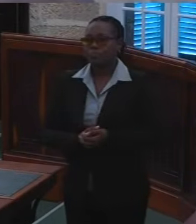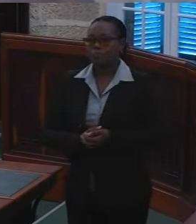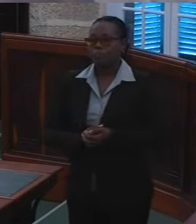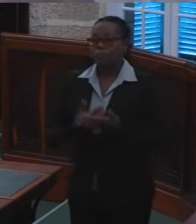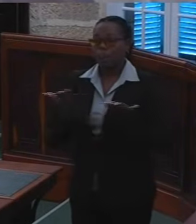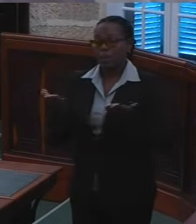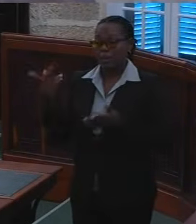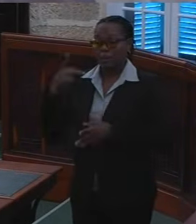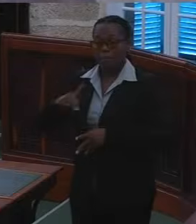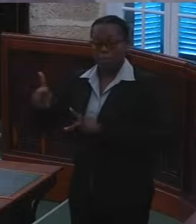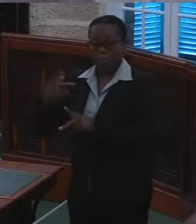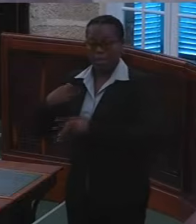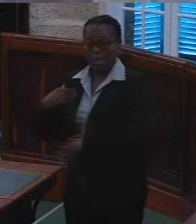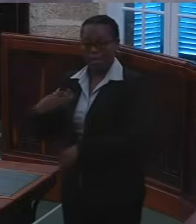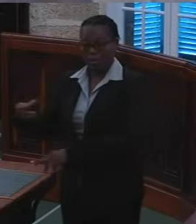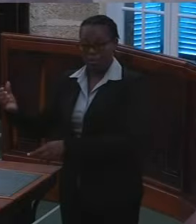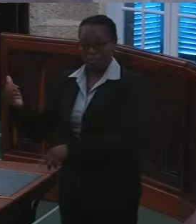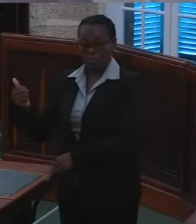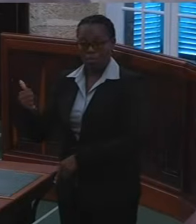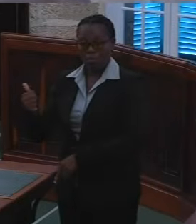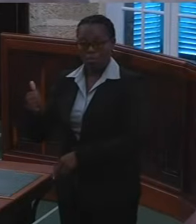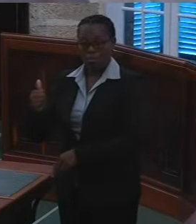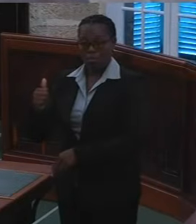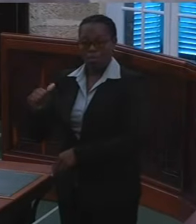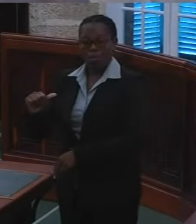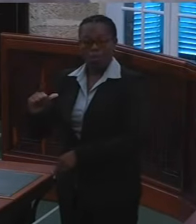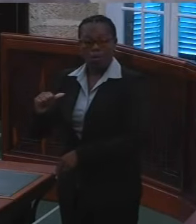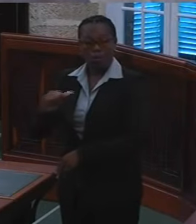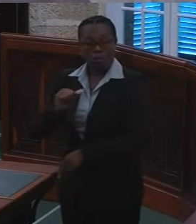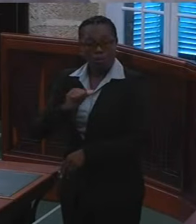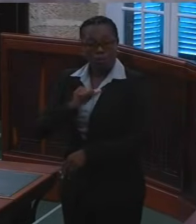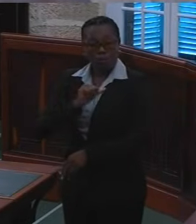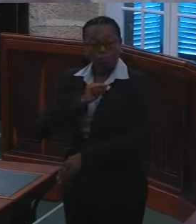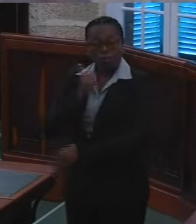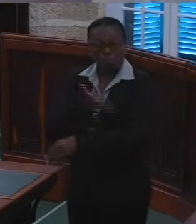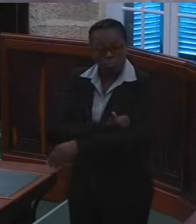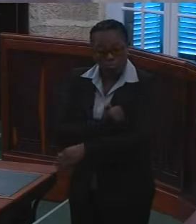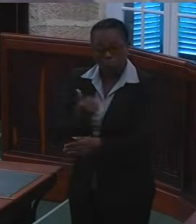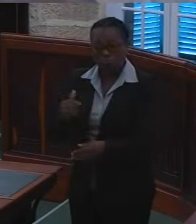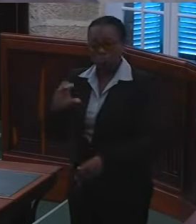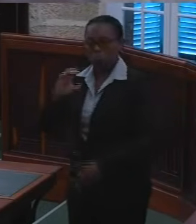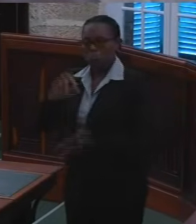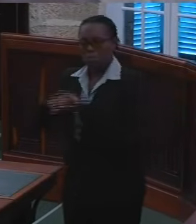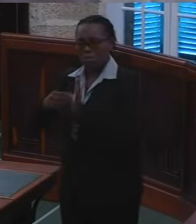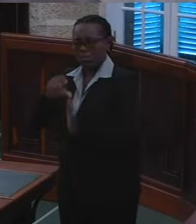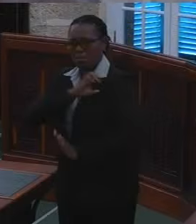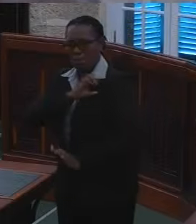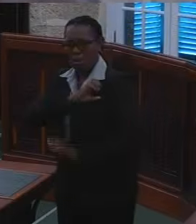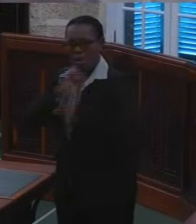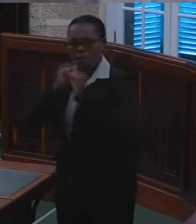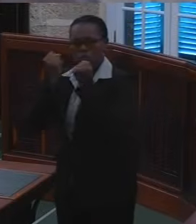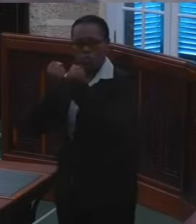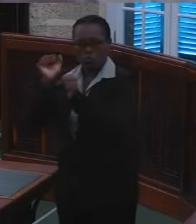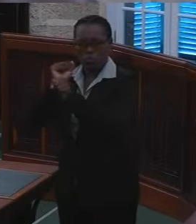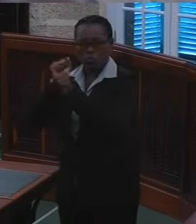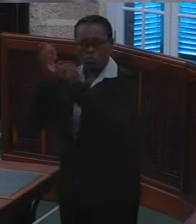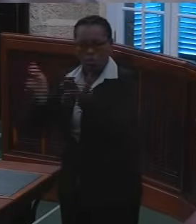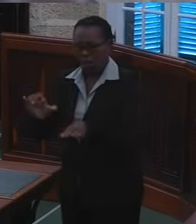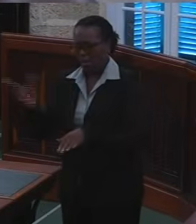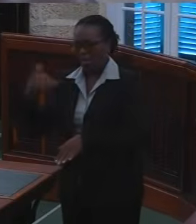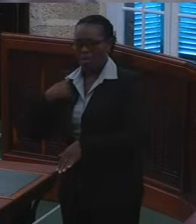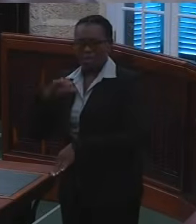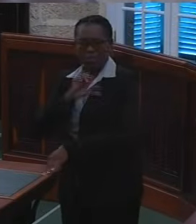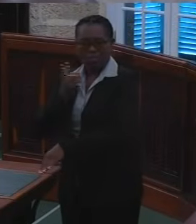authorized persons, namely the executive director, police officer, social worker, or any other relevant authority. And it says that the penalty